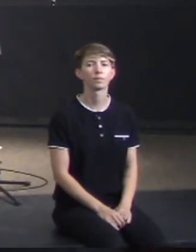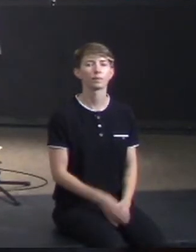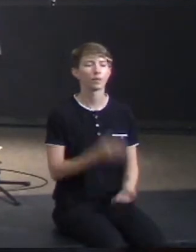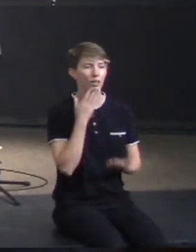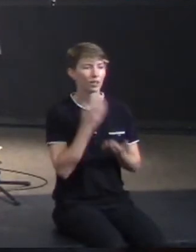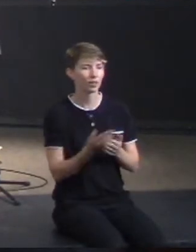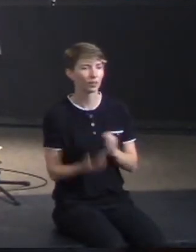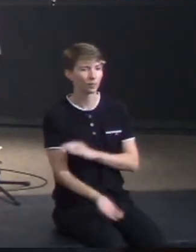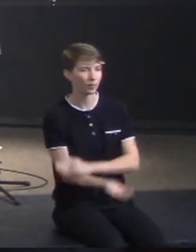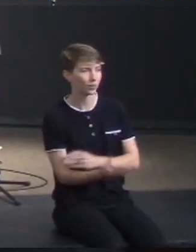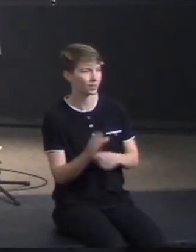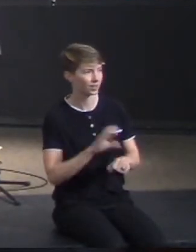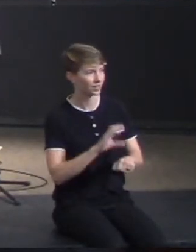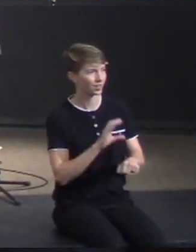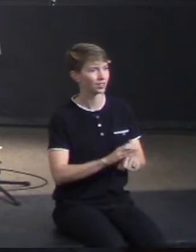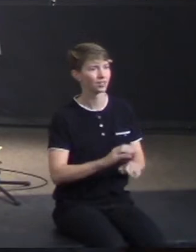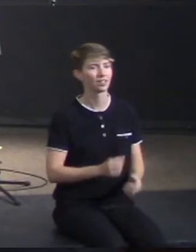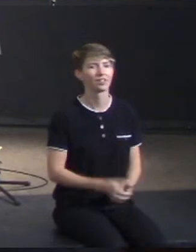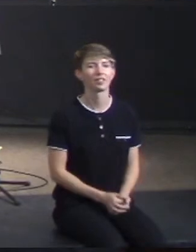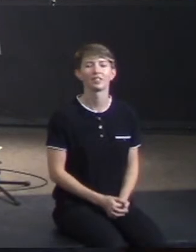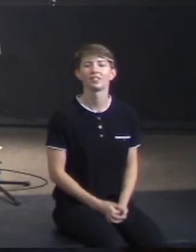Good morning, church.